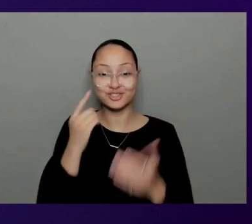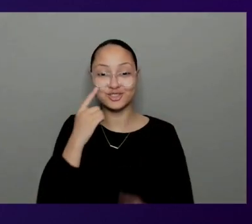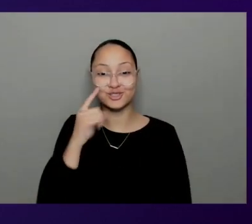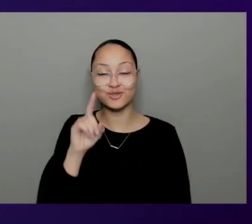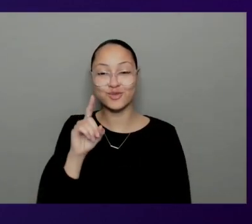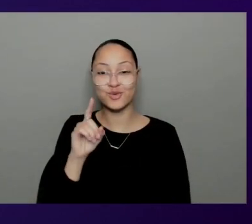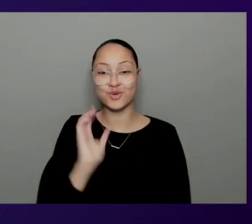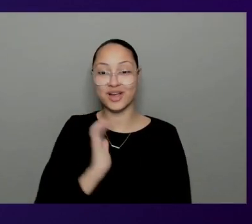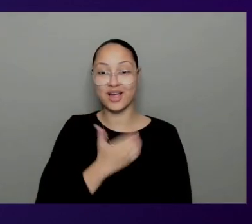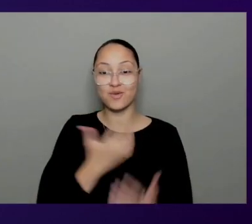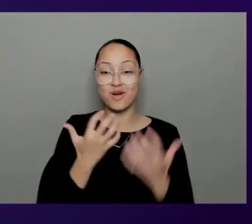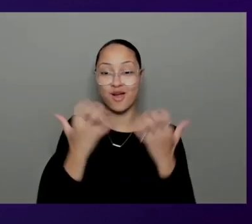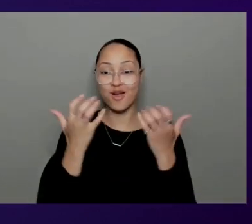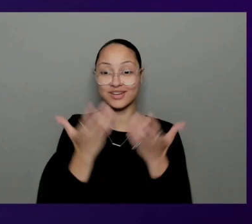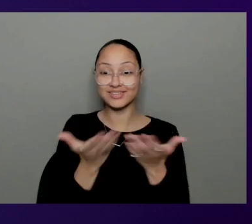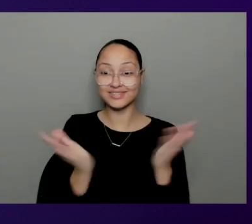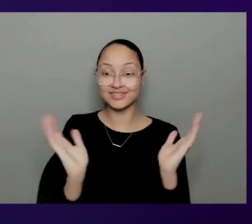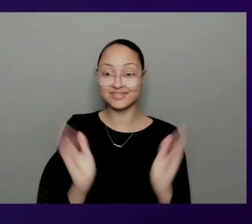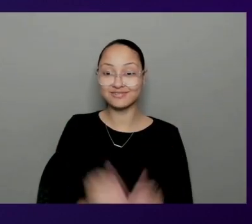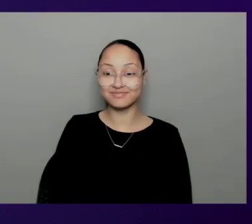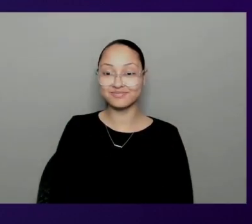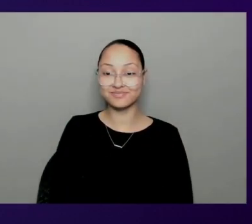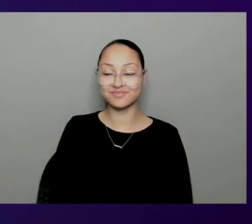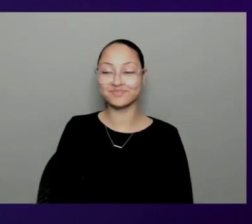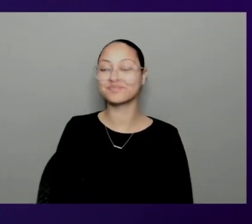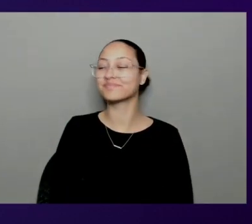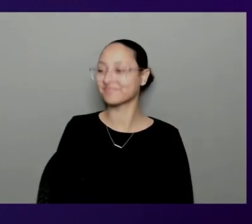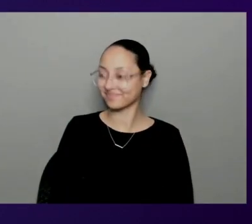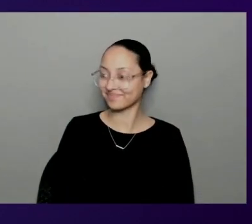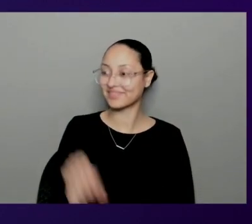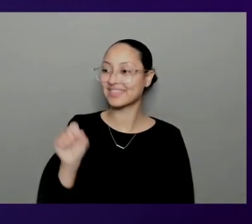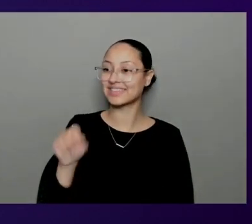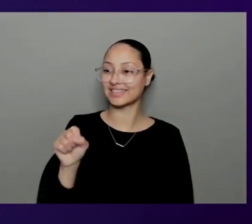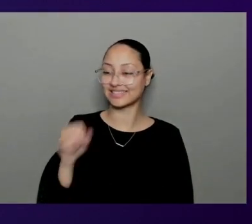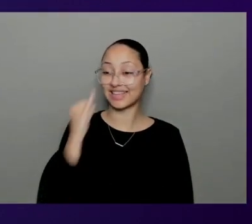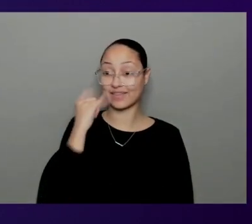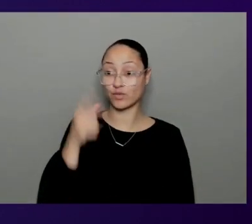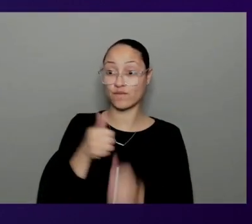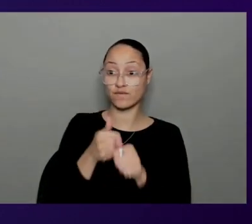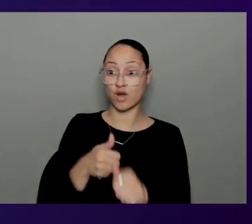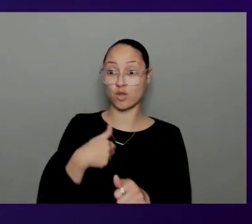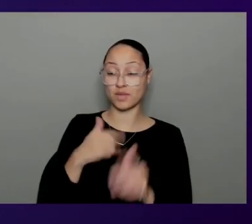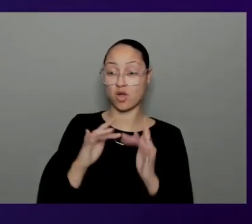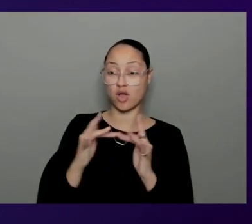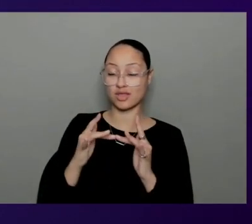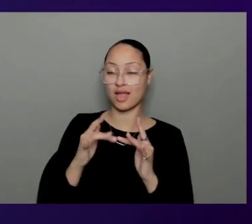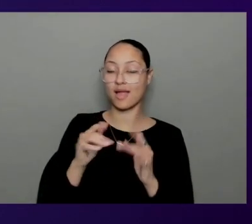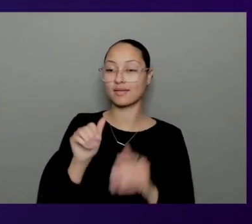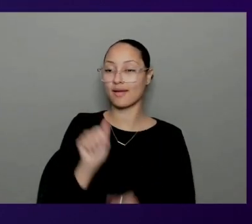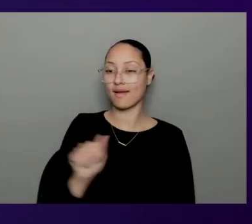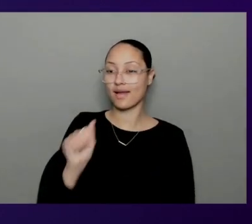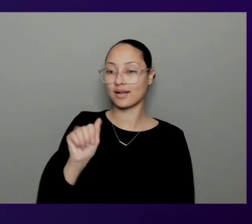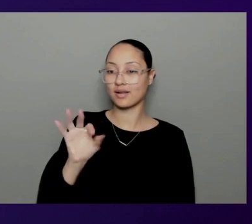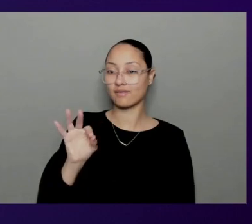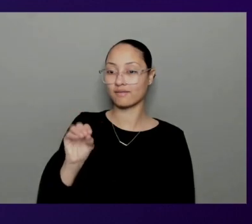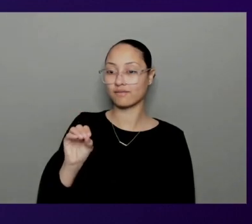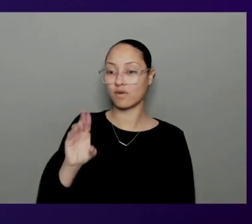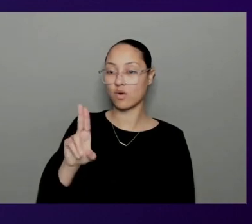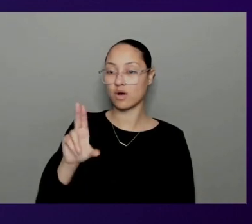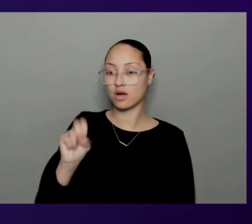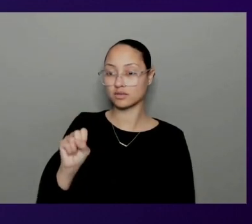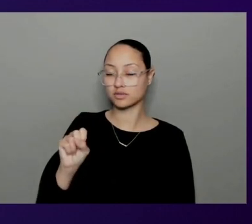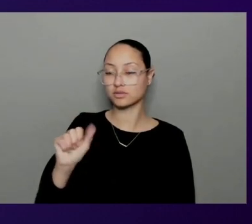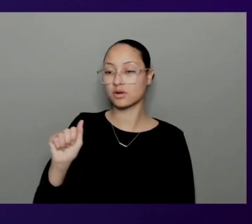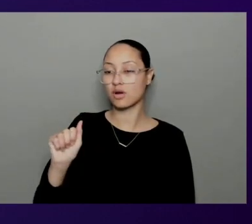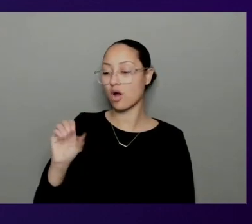audience? Anywhere to Yeah. go? So I do have if you follow me anywhere online, I go by Focus Otter, all one word. Follow me online. I